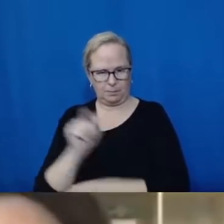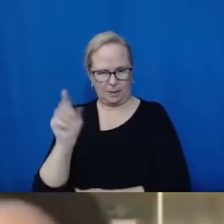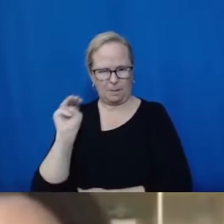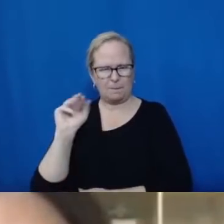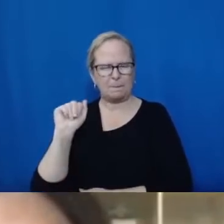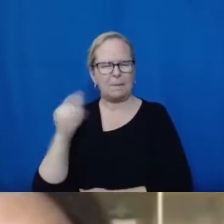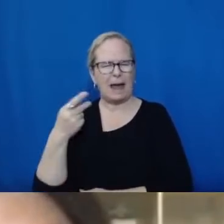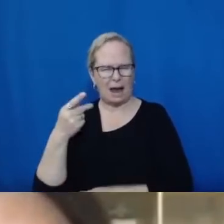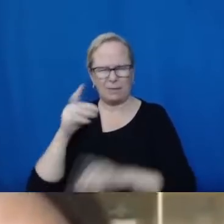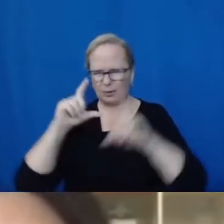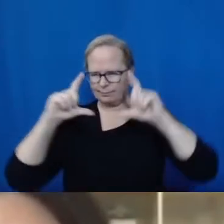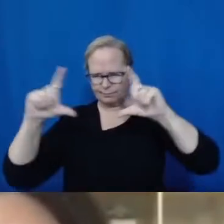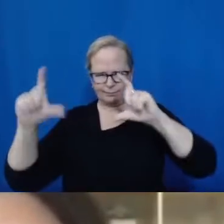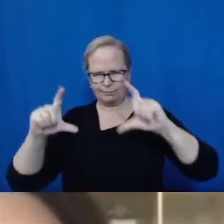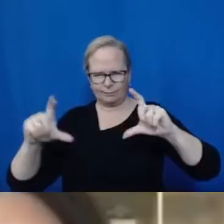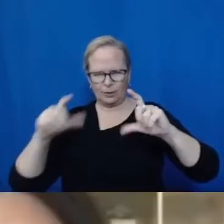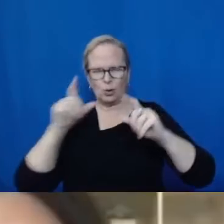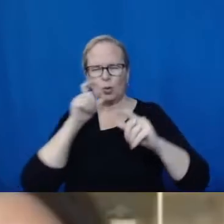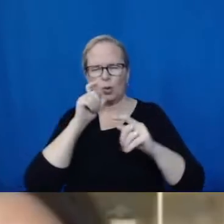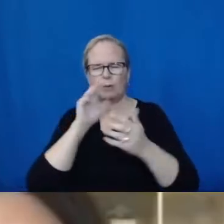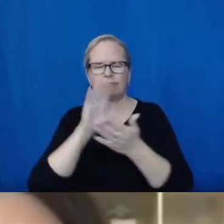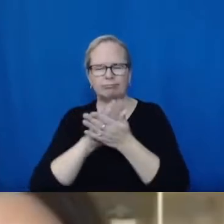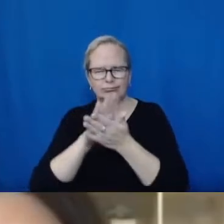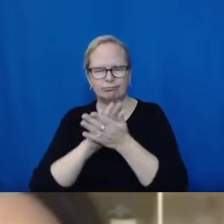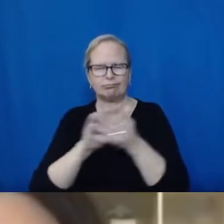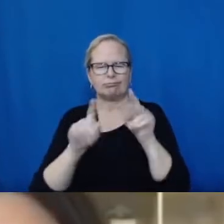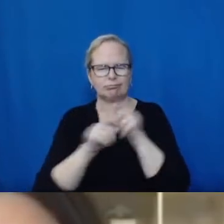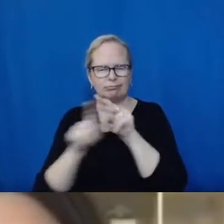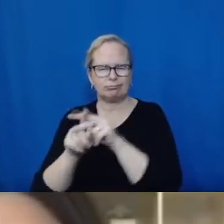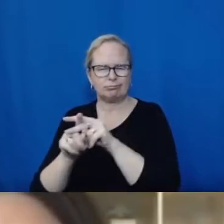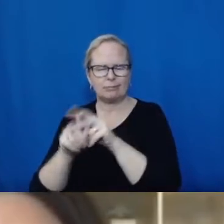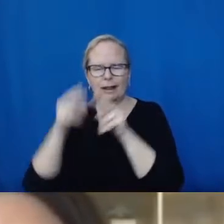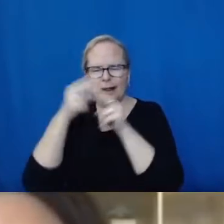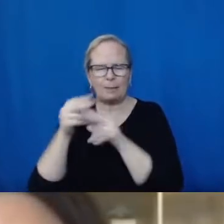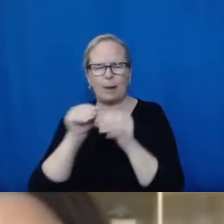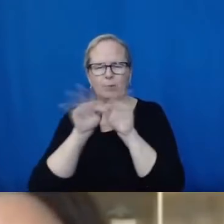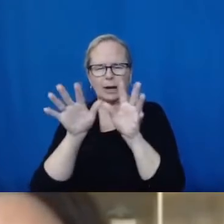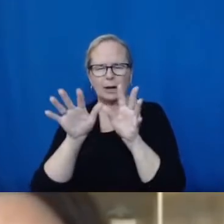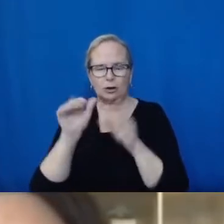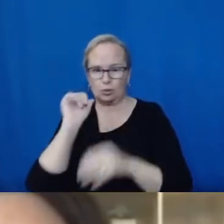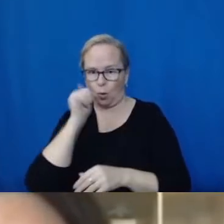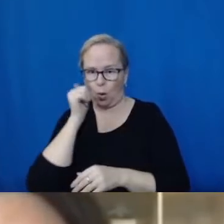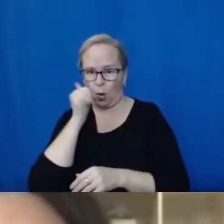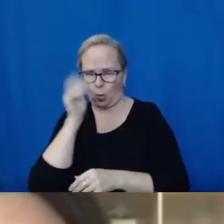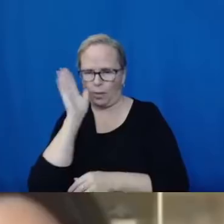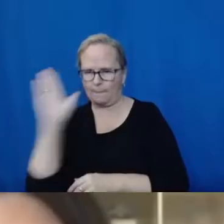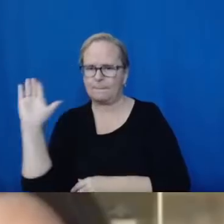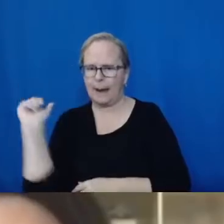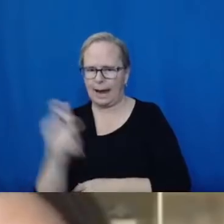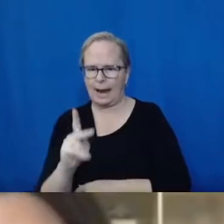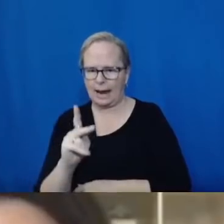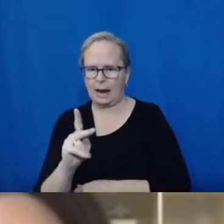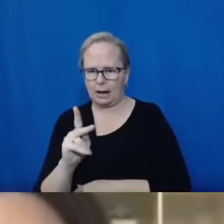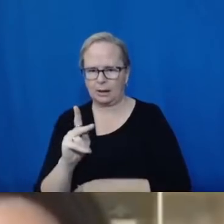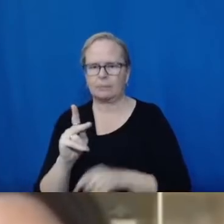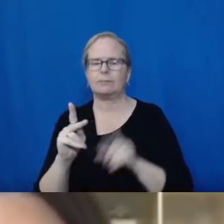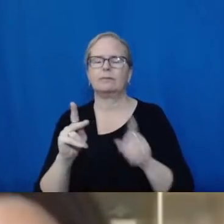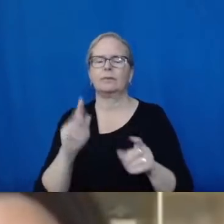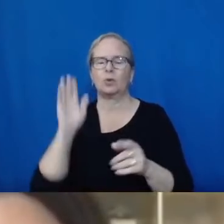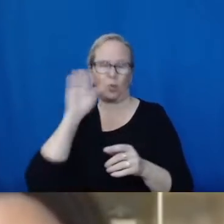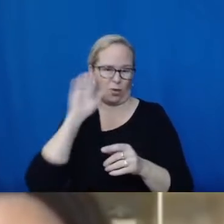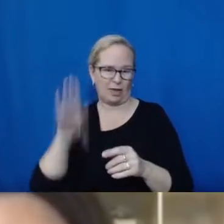be reappearing possibly in some fashion tomorrow, and that we do know that there is that movement towards contact tracing.